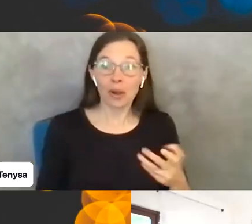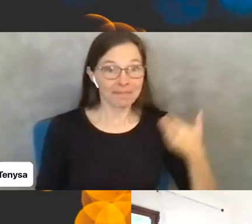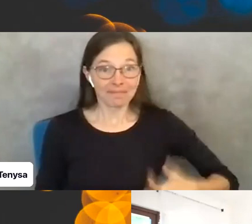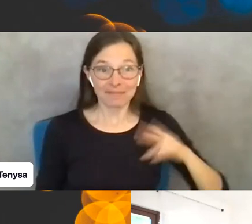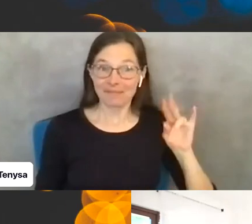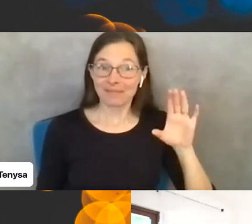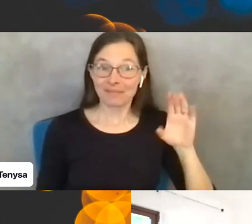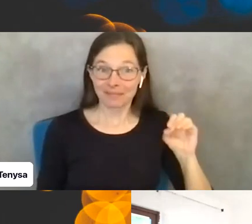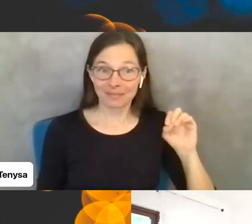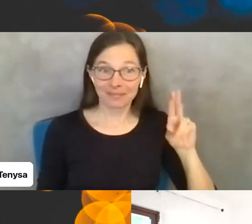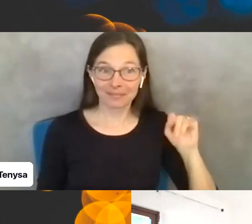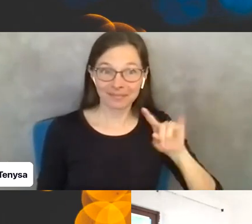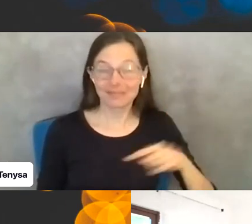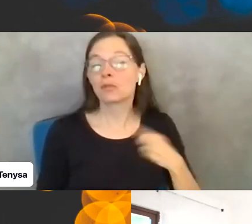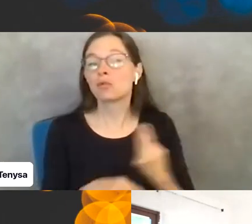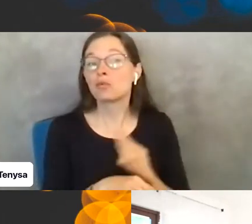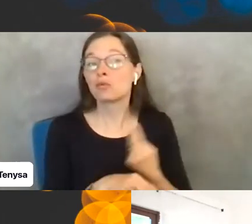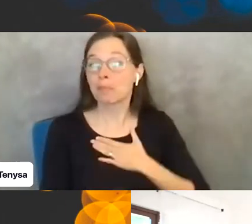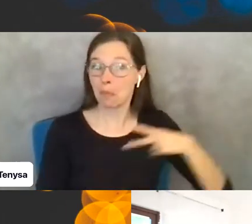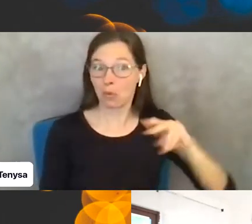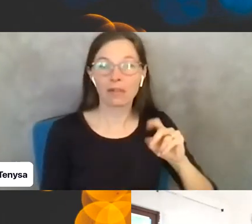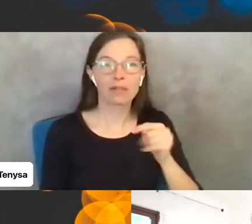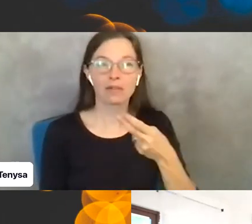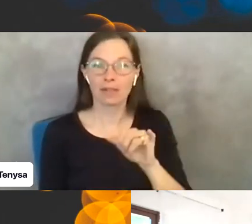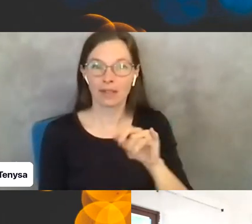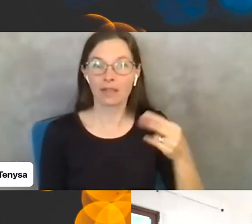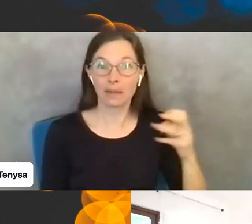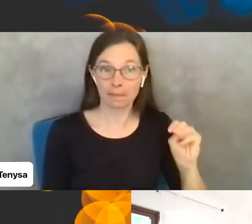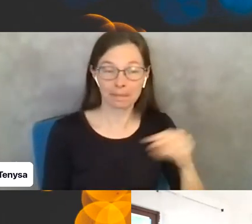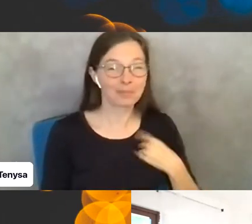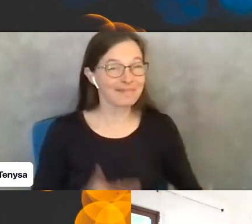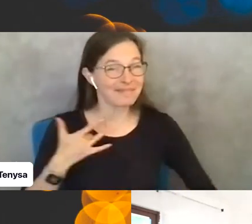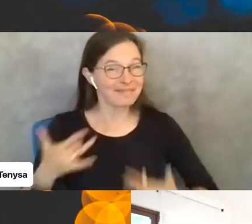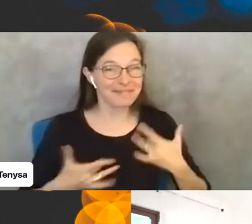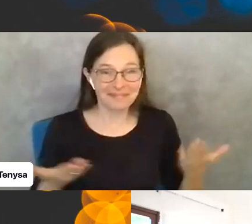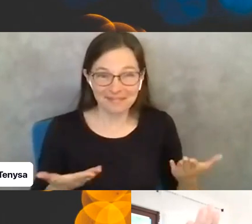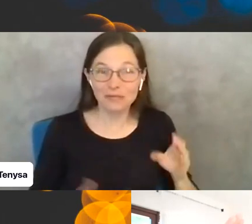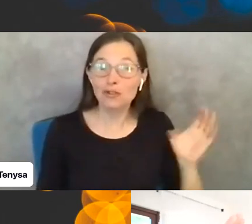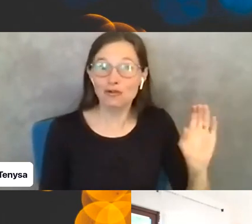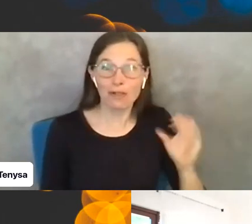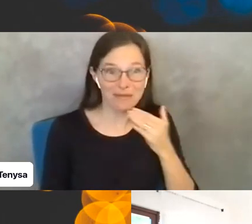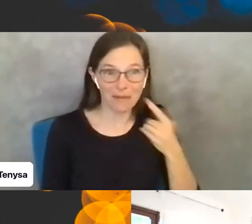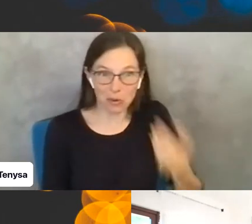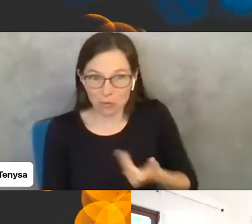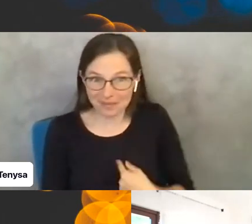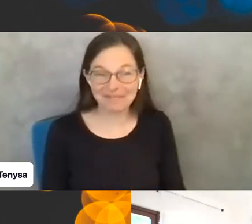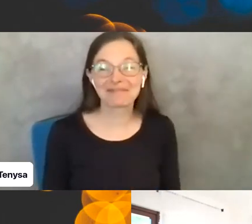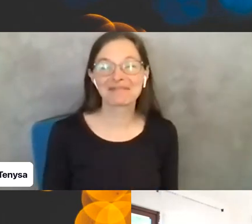Ortiz. I use they, them pronouns, and I am so excited to be here. Charlie, thank you for the intro.